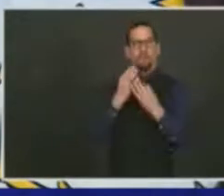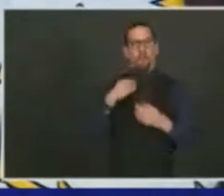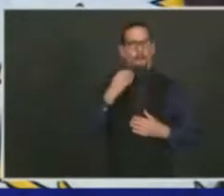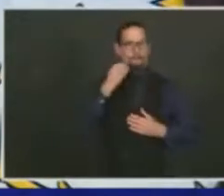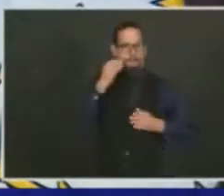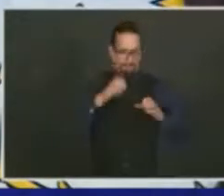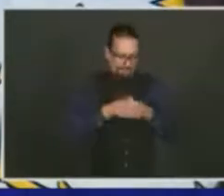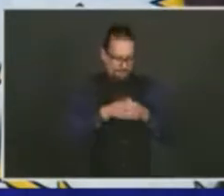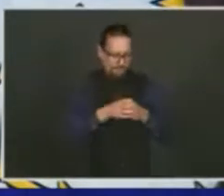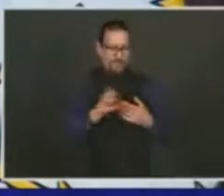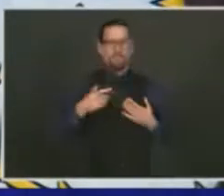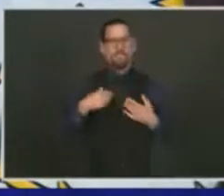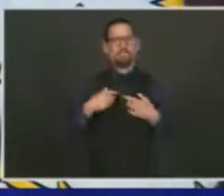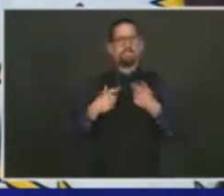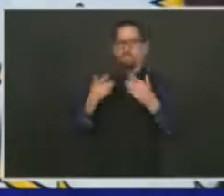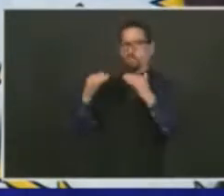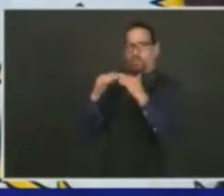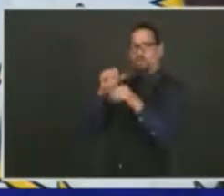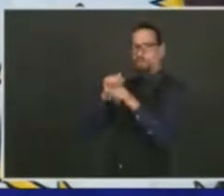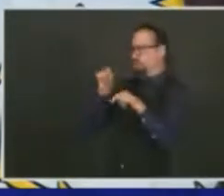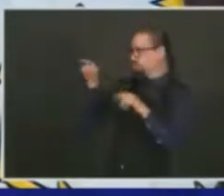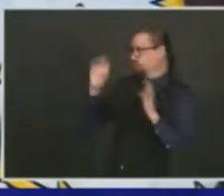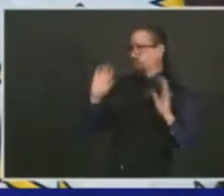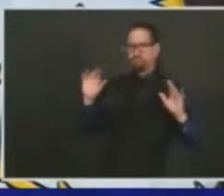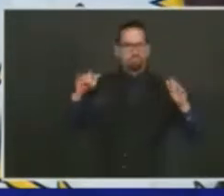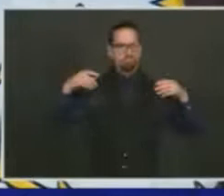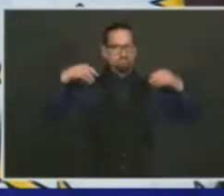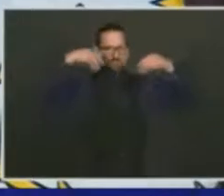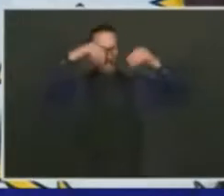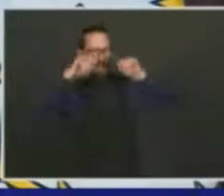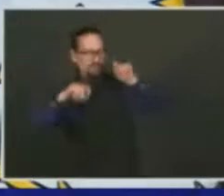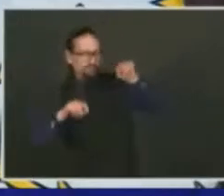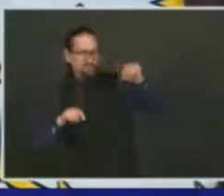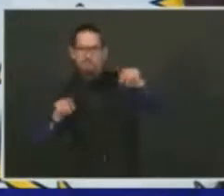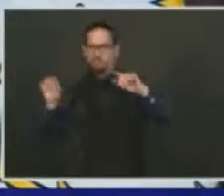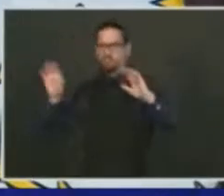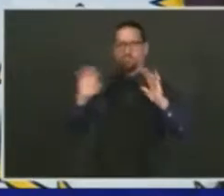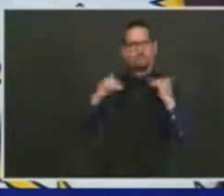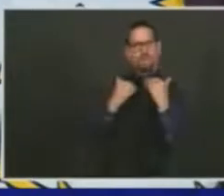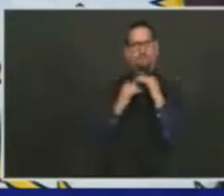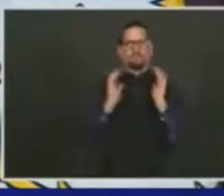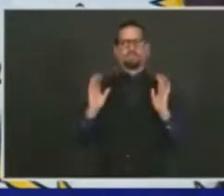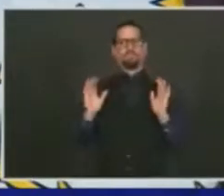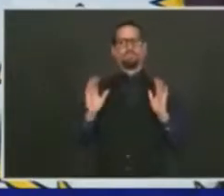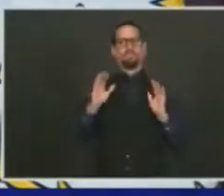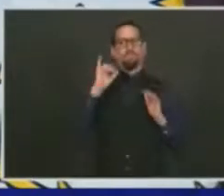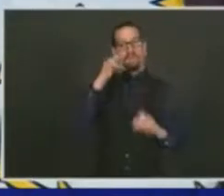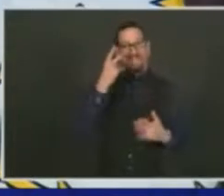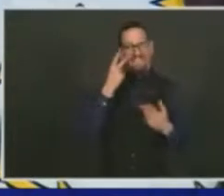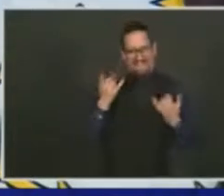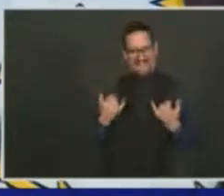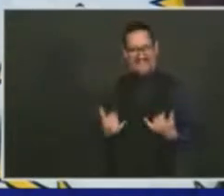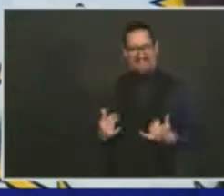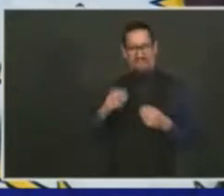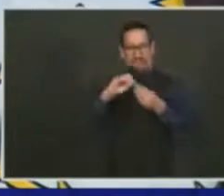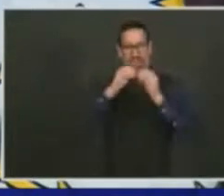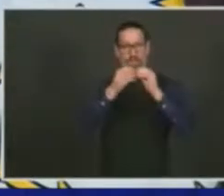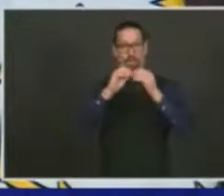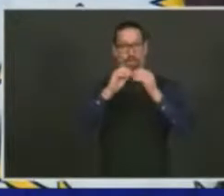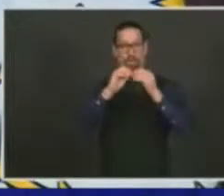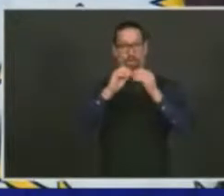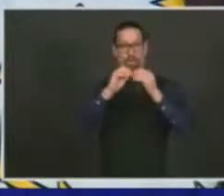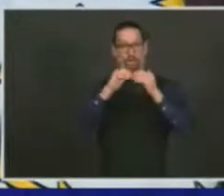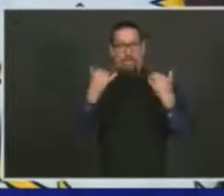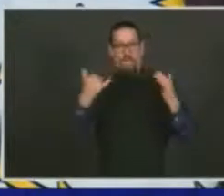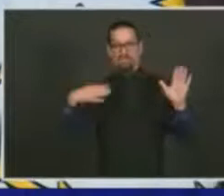because we need to turn around this trend. We have got to stop the trend and turn the corner. So I'm asking